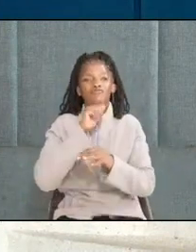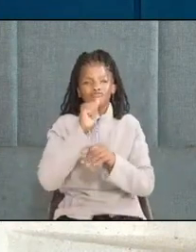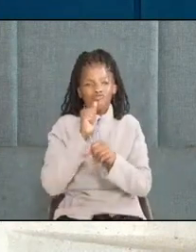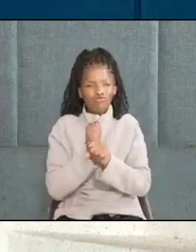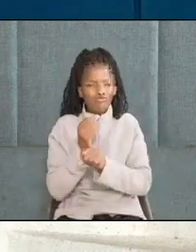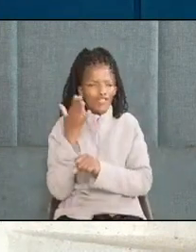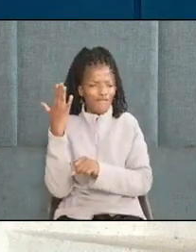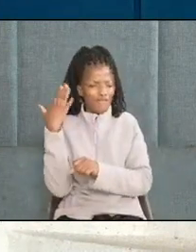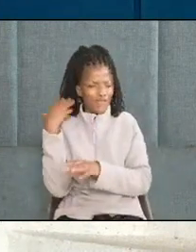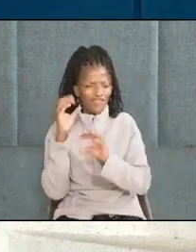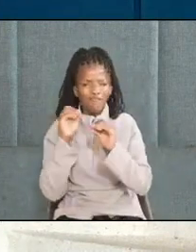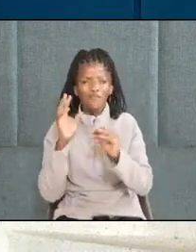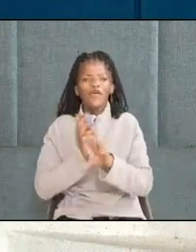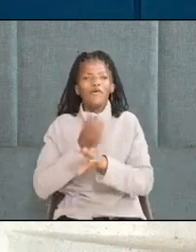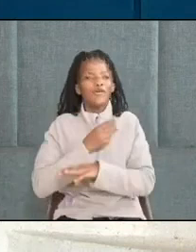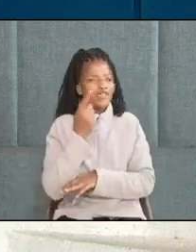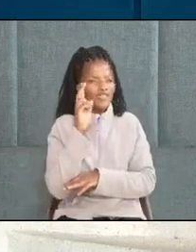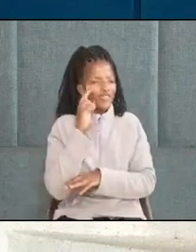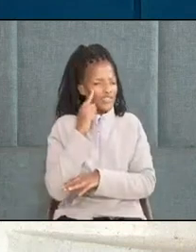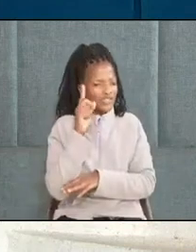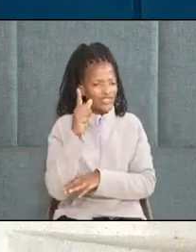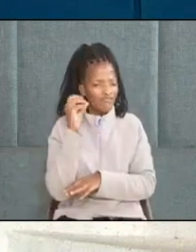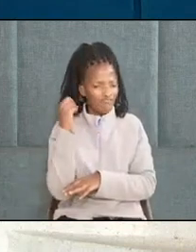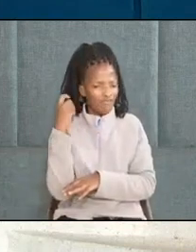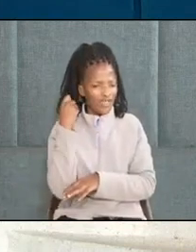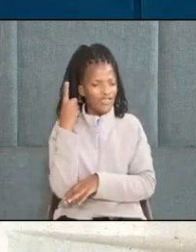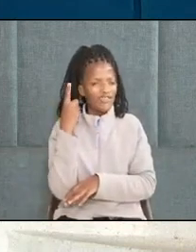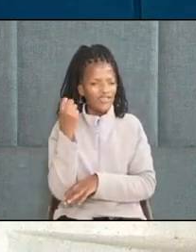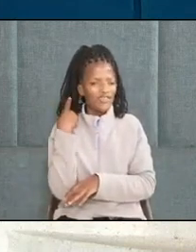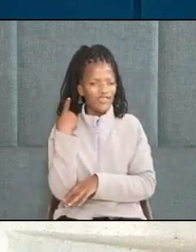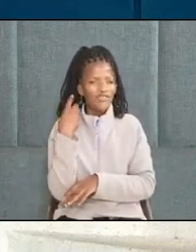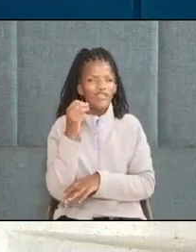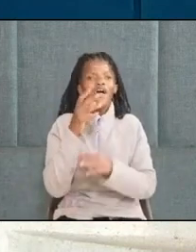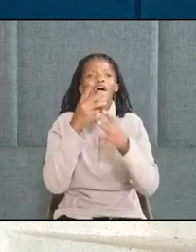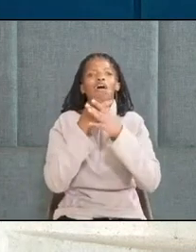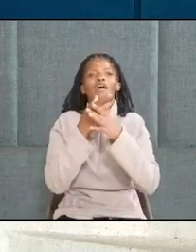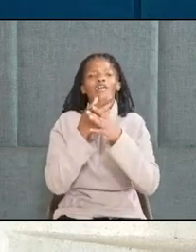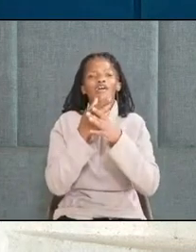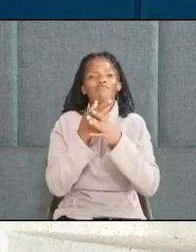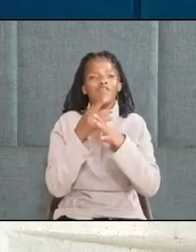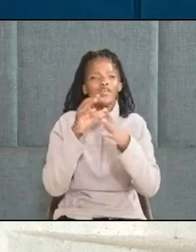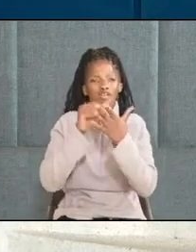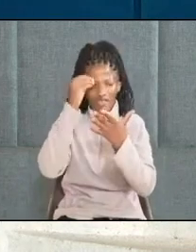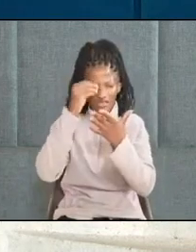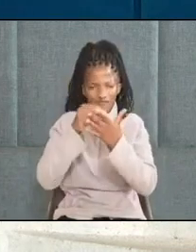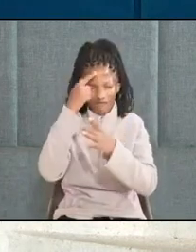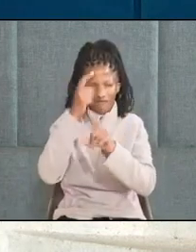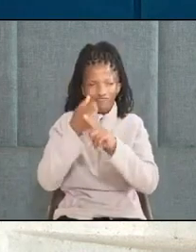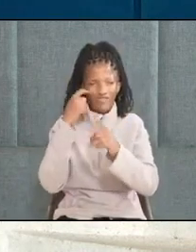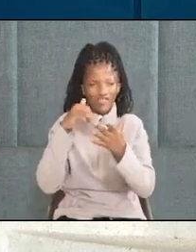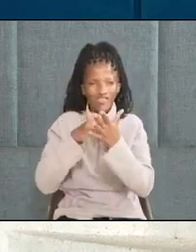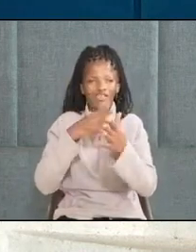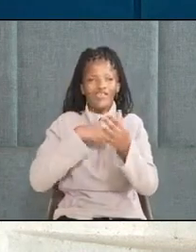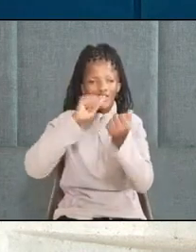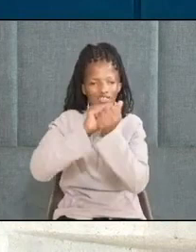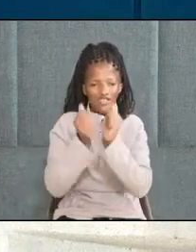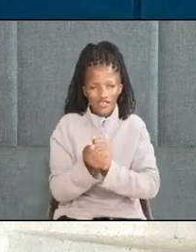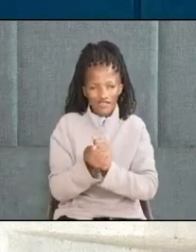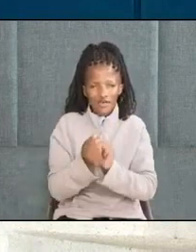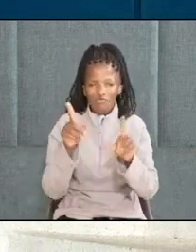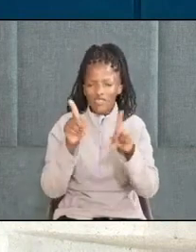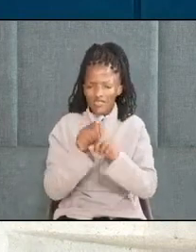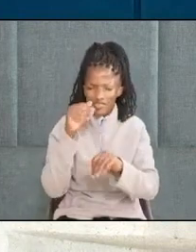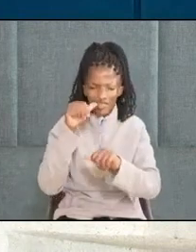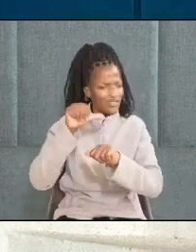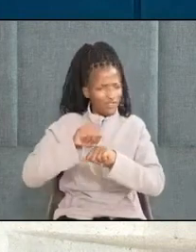past. We can see it, understand it, learn from it, and change. While he was still at the